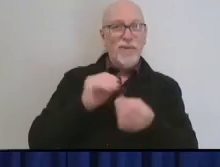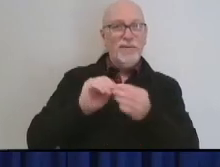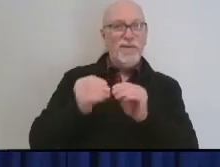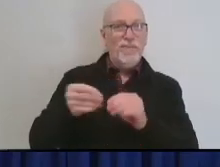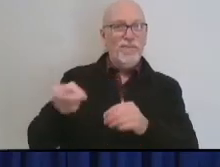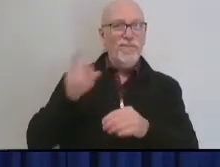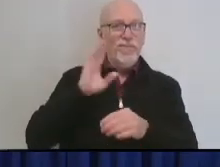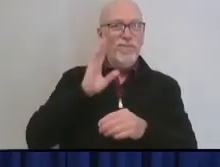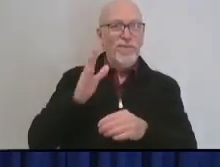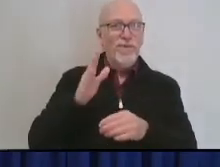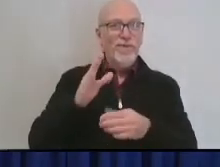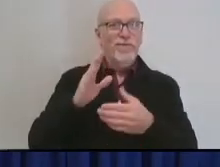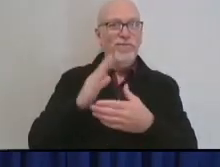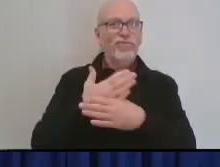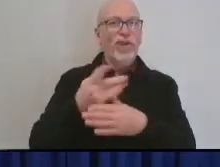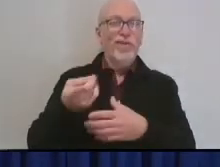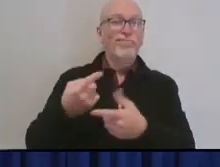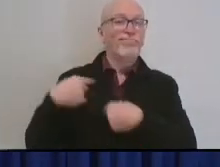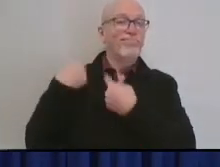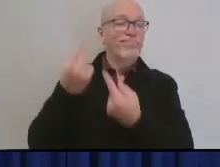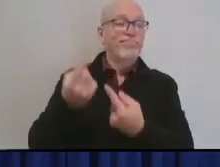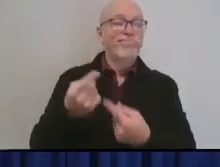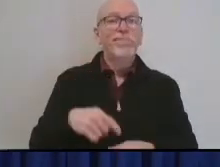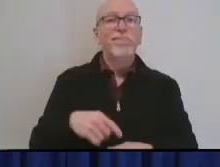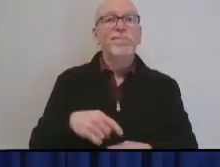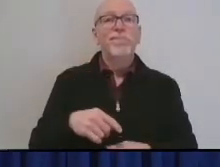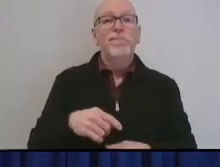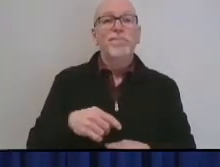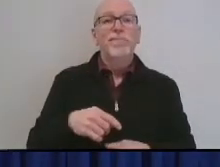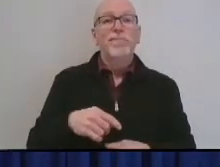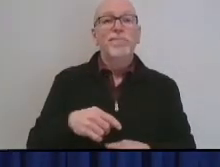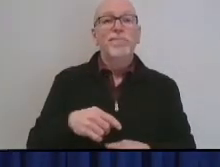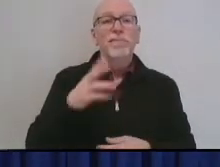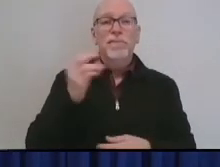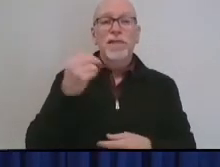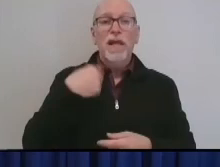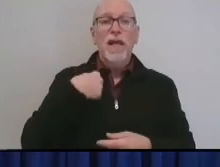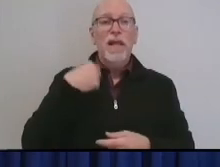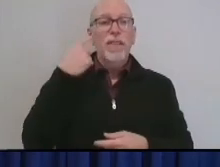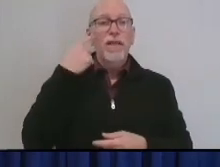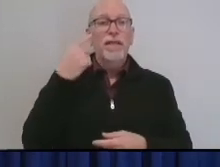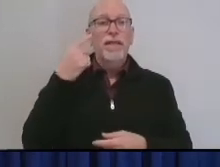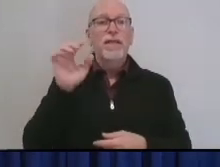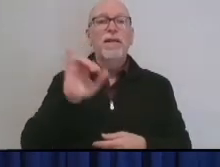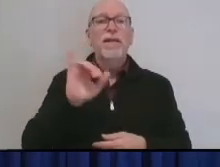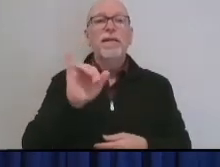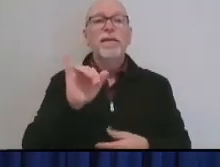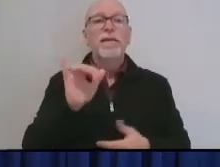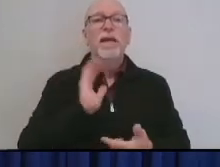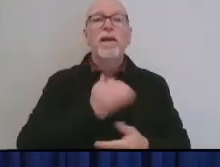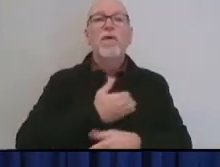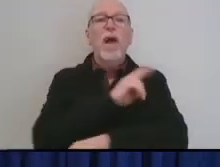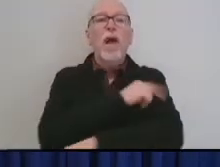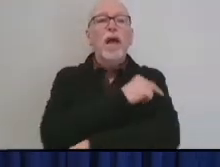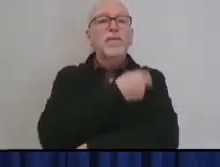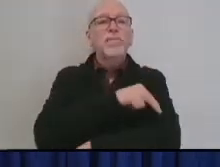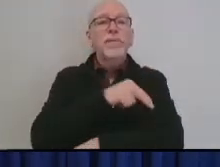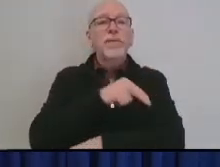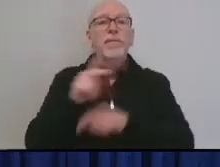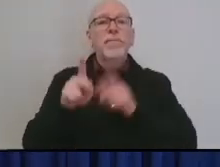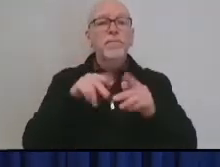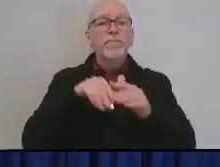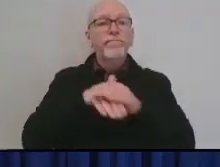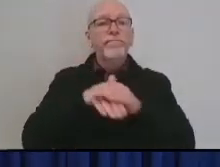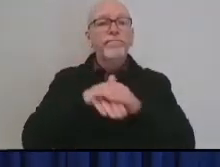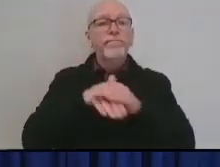have shared before. I think about, our hospitalizations. It wasn't too